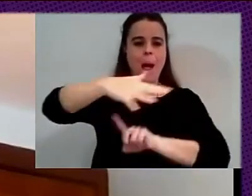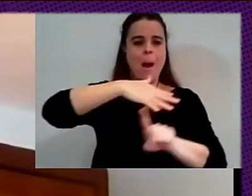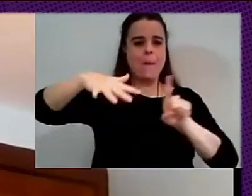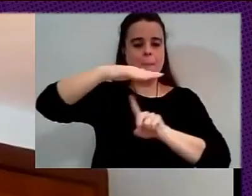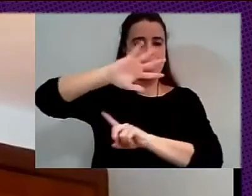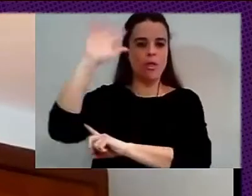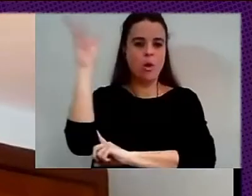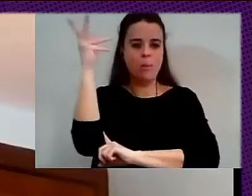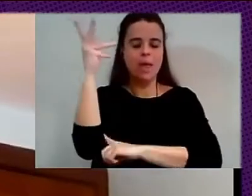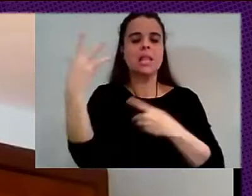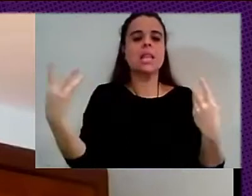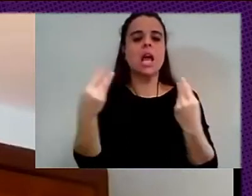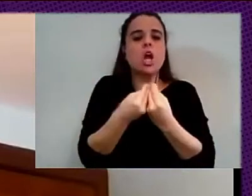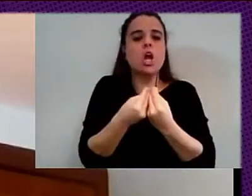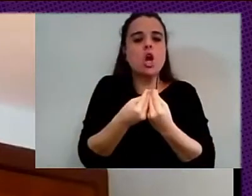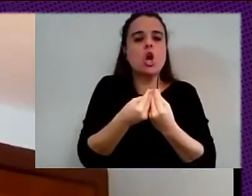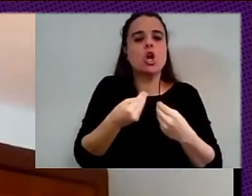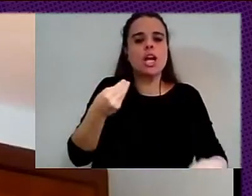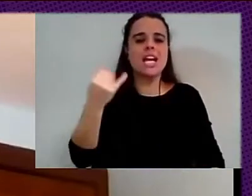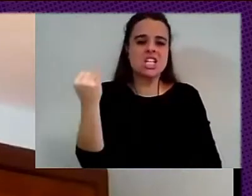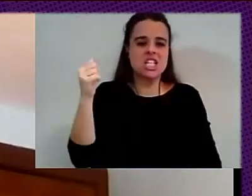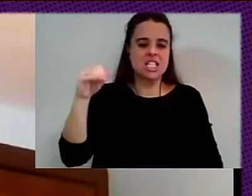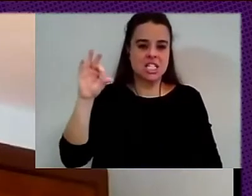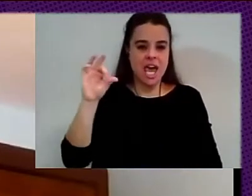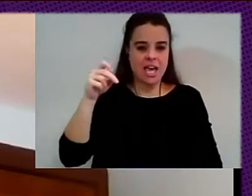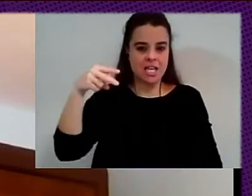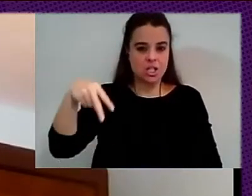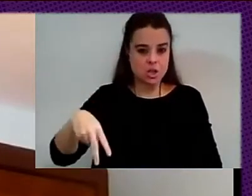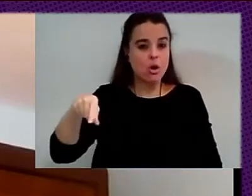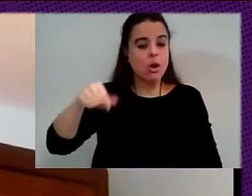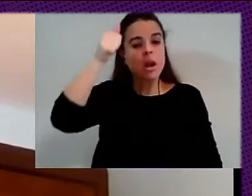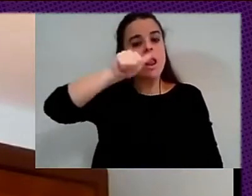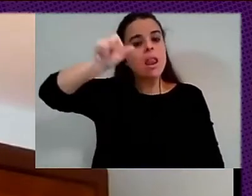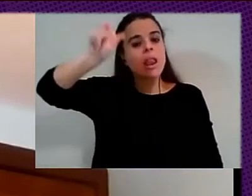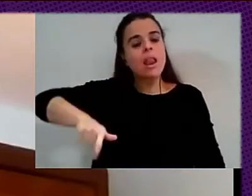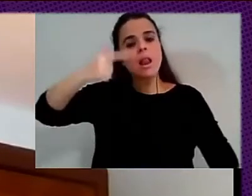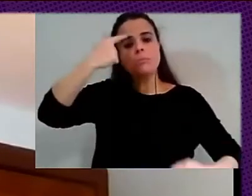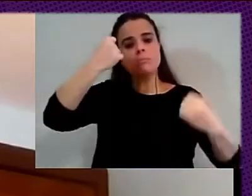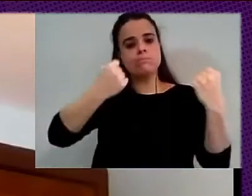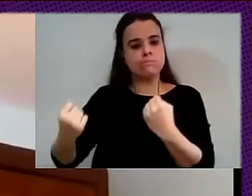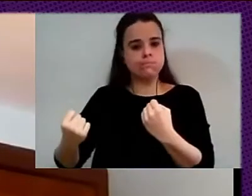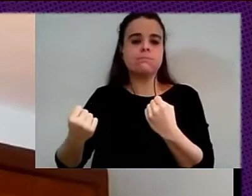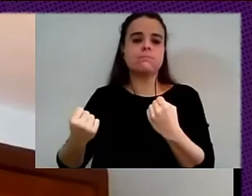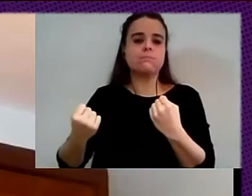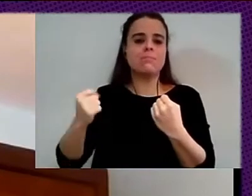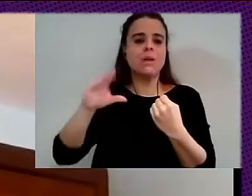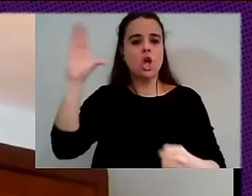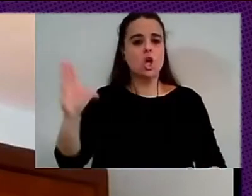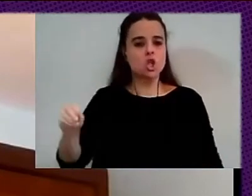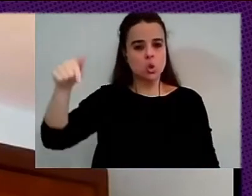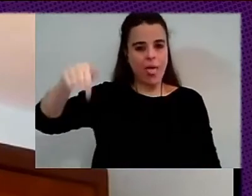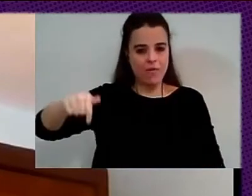country, you know, right around South Africa. And he wrote a book called The